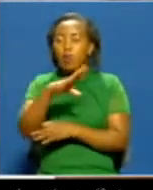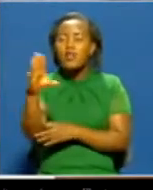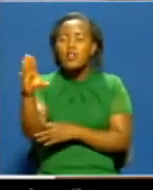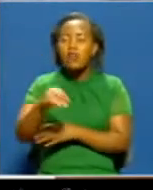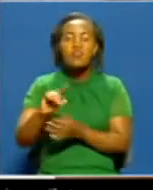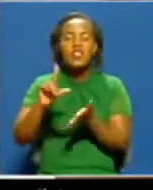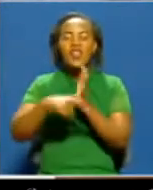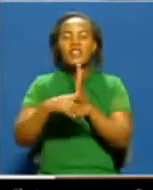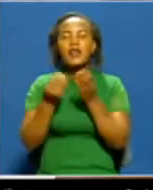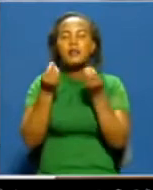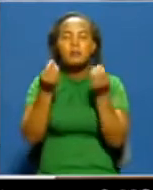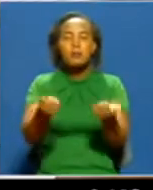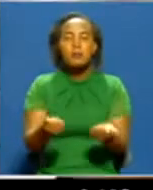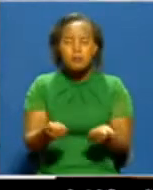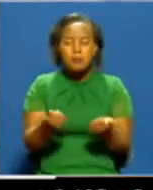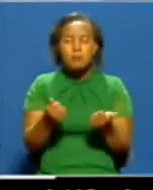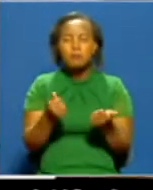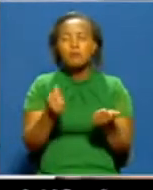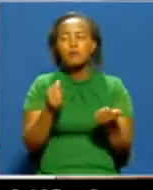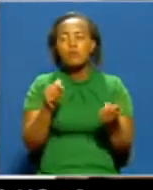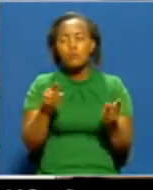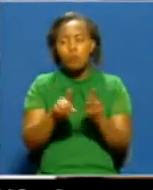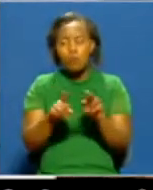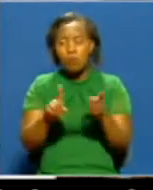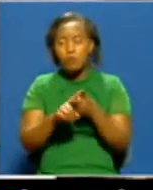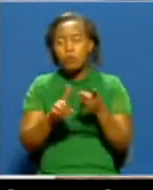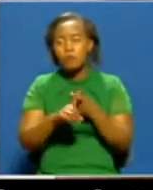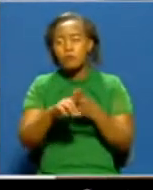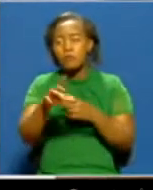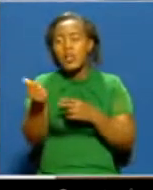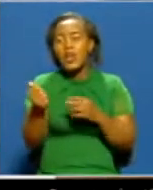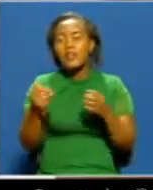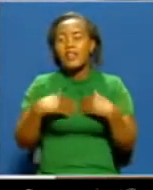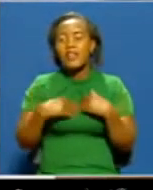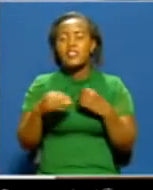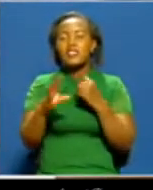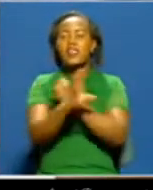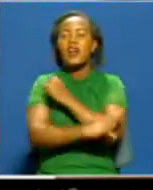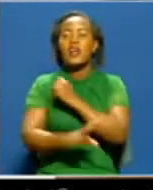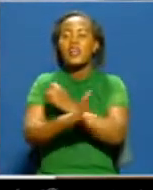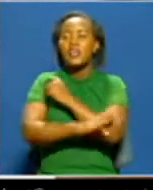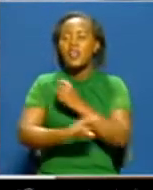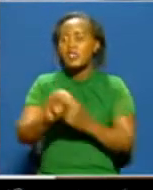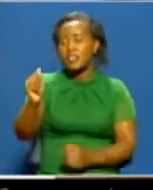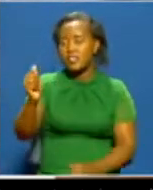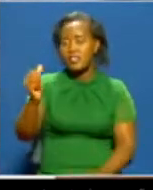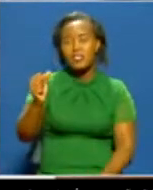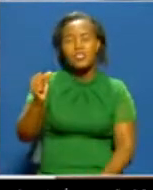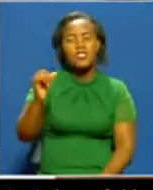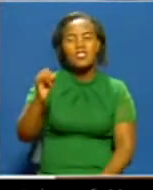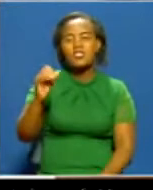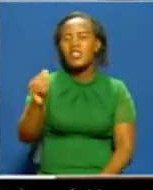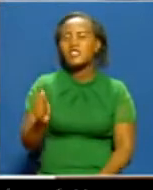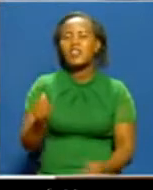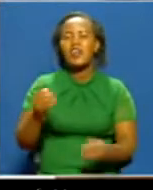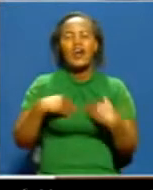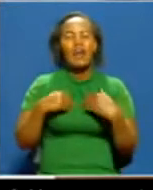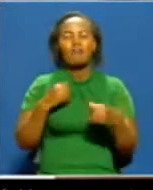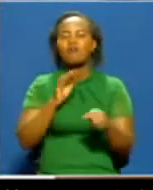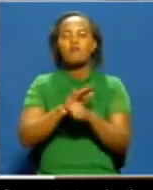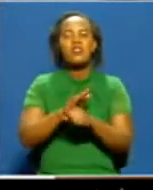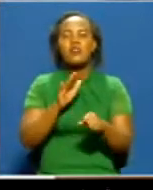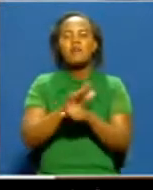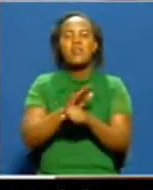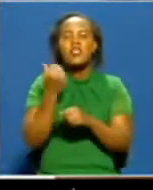you look at SARS, it went, there's a time, I think, in Asia, some countries in Asia. There has been all these things that spread in